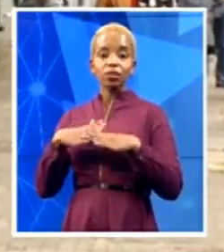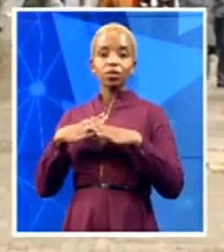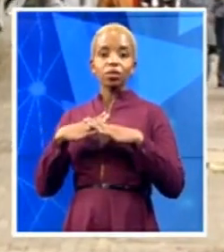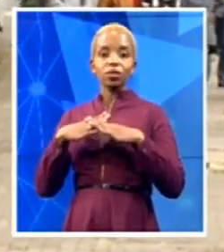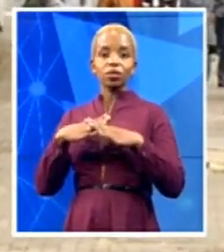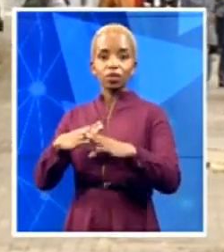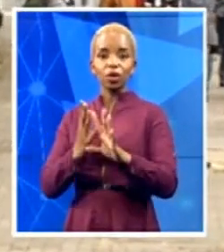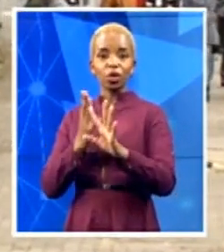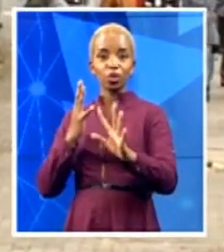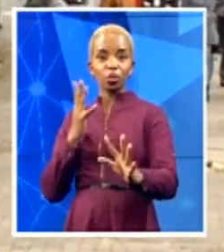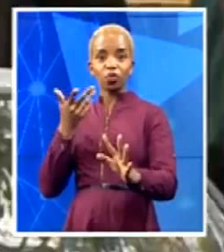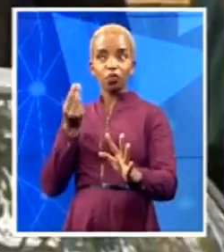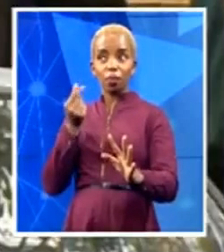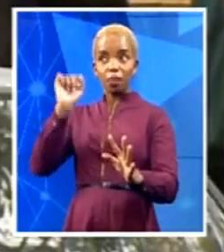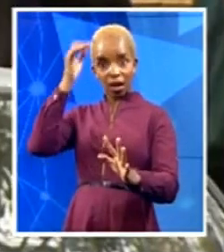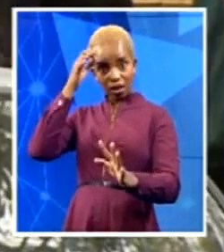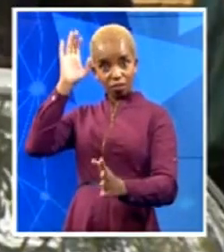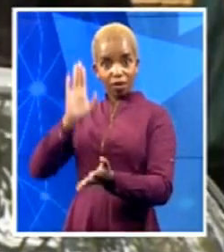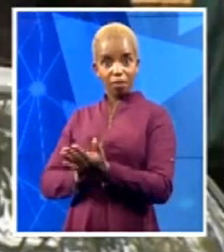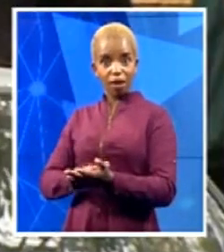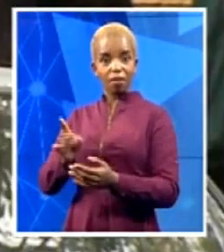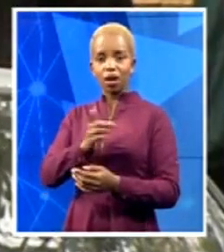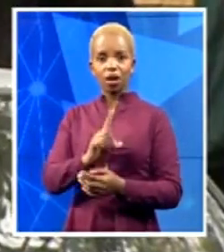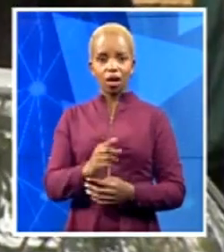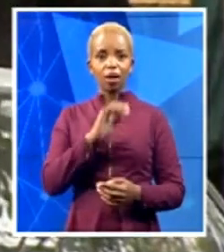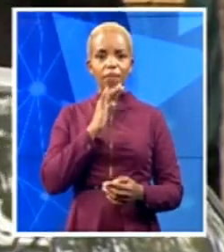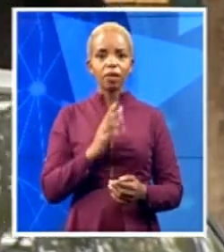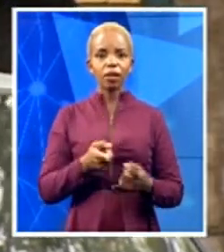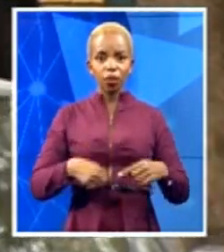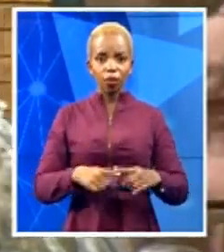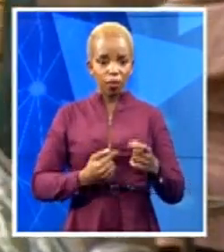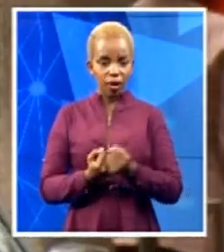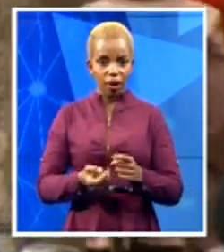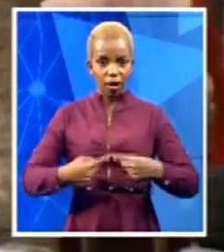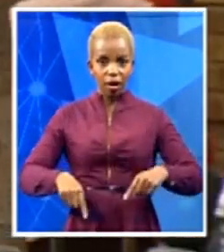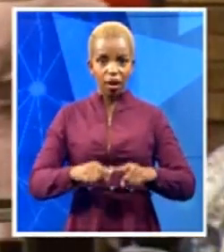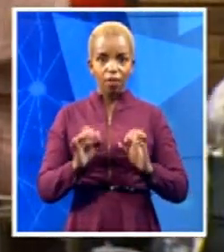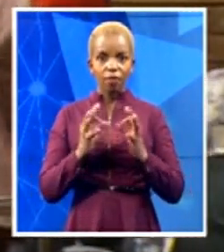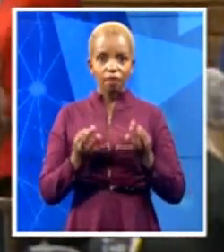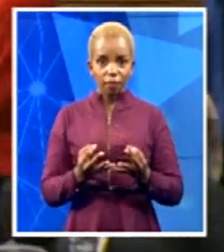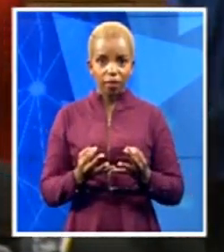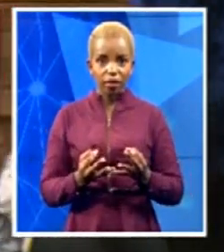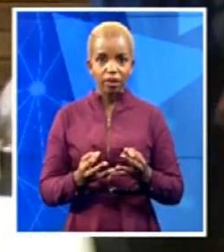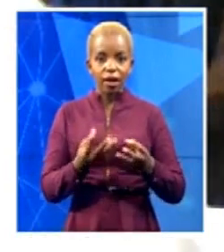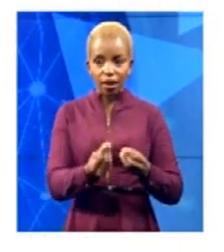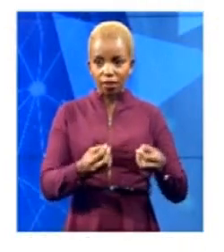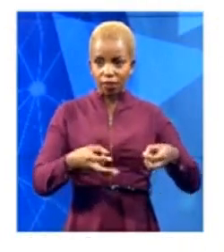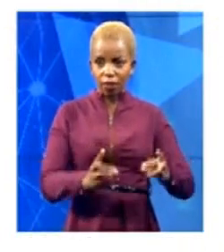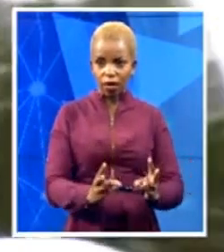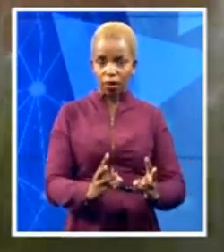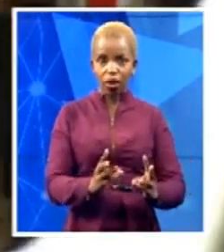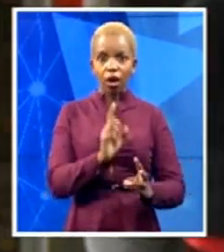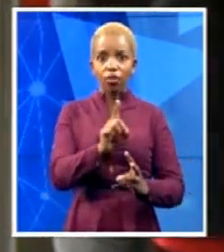in the fast food sector are all SMEs. If there's a way in which we can avoid those businesses queuing for government